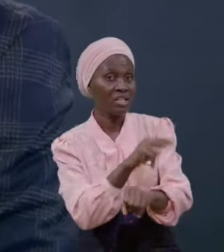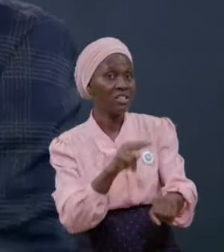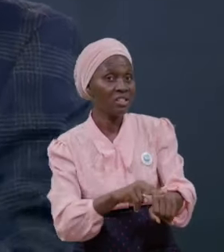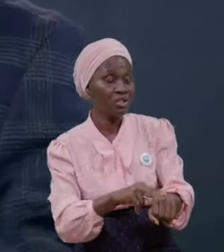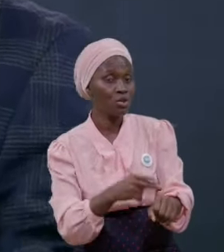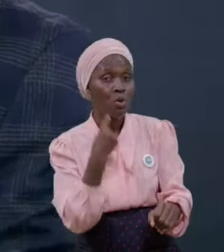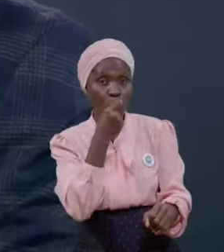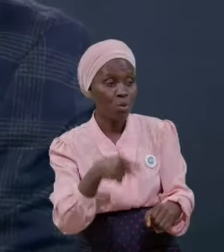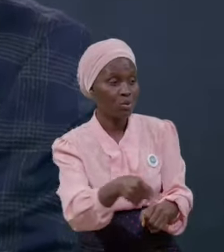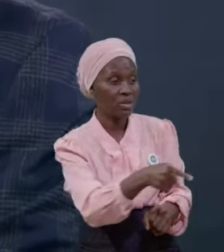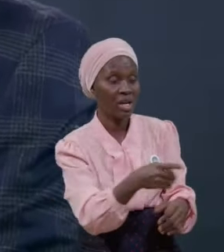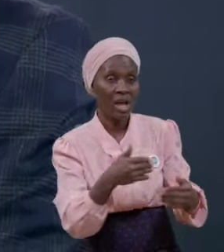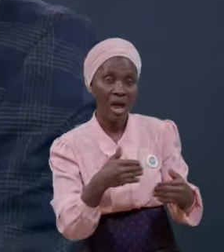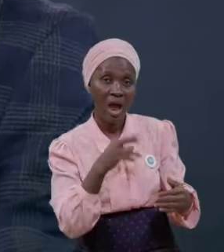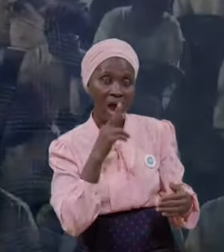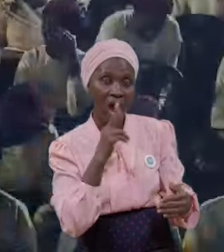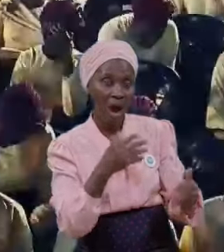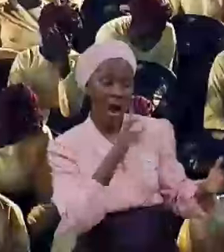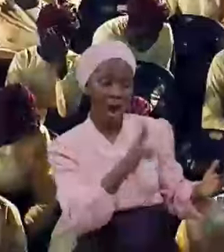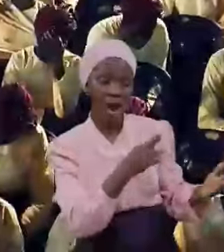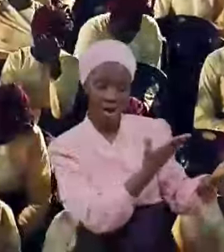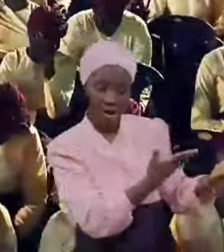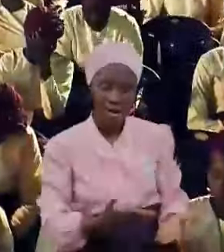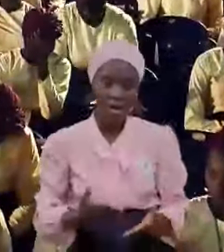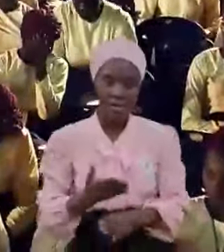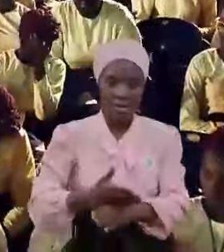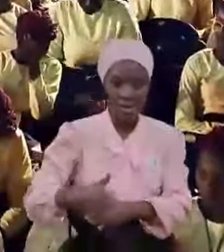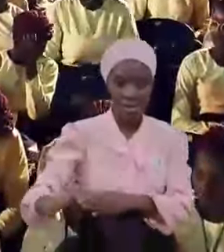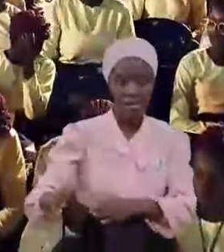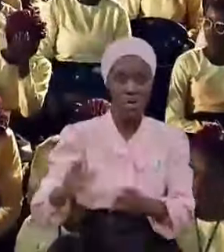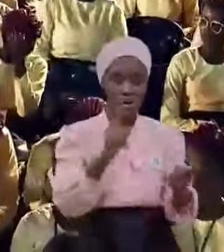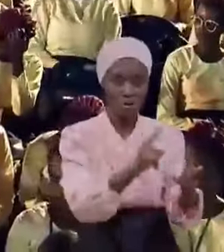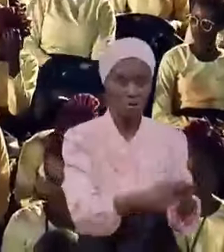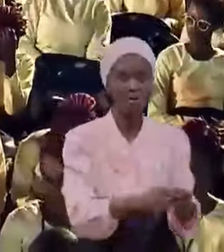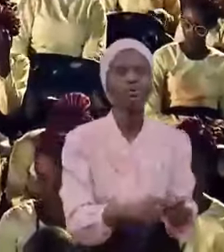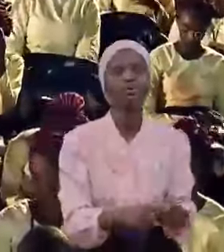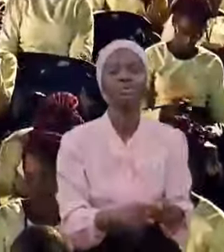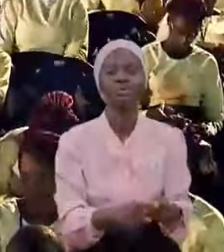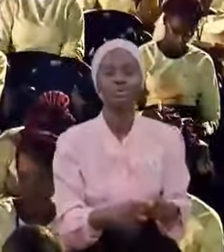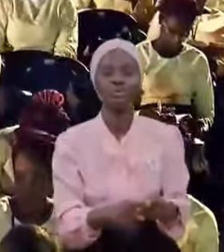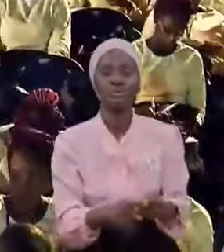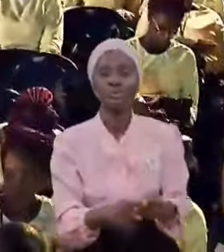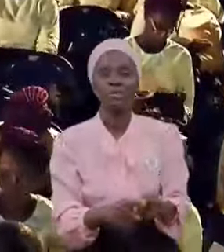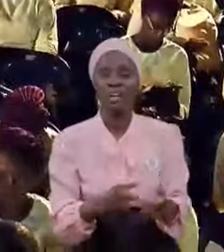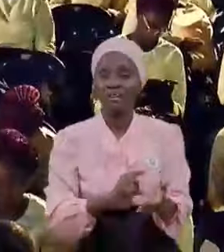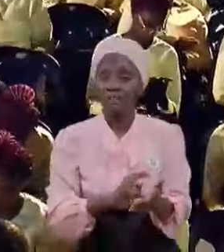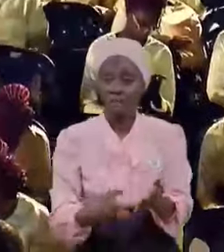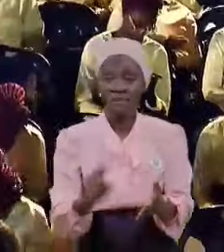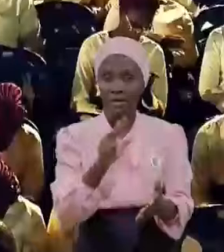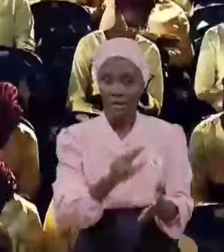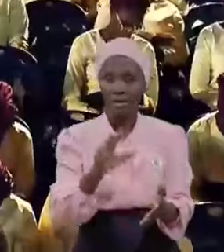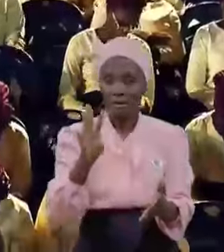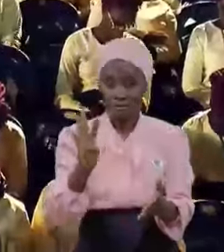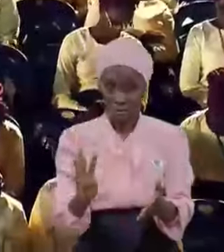away from things. Look at verse 34. It says in verse 34,